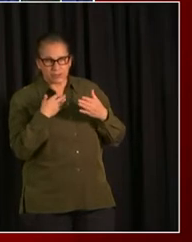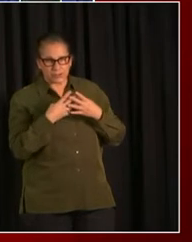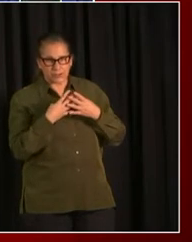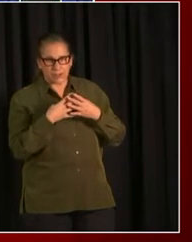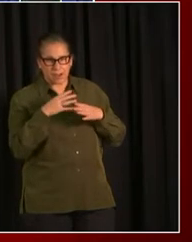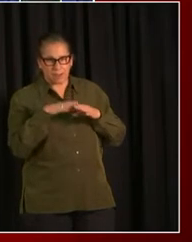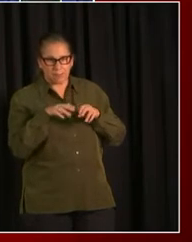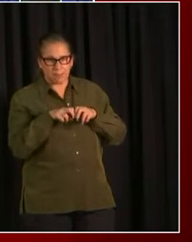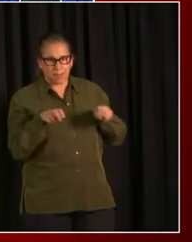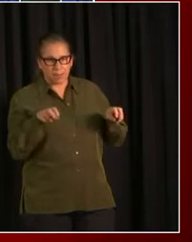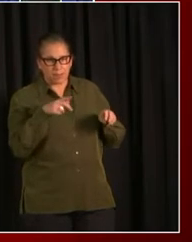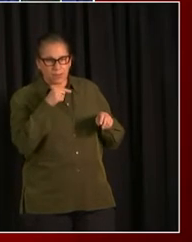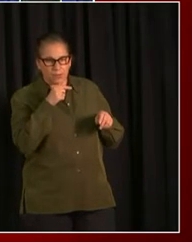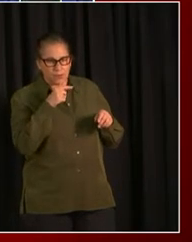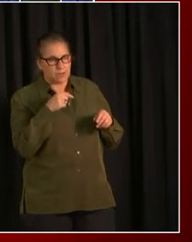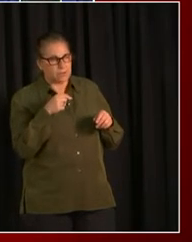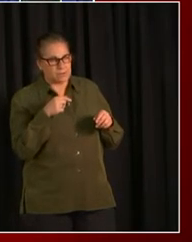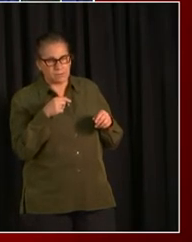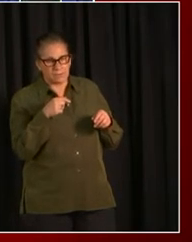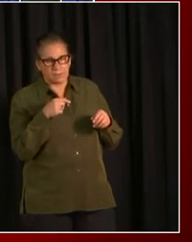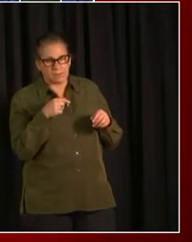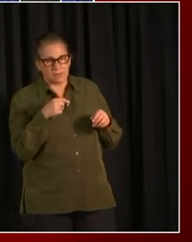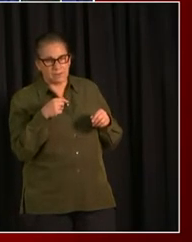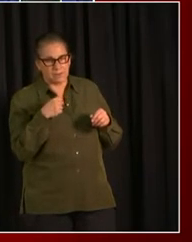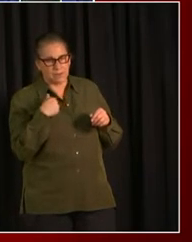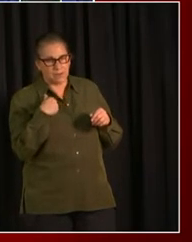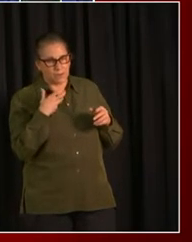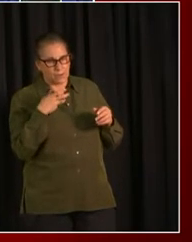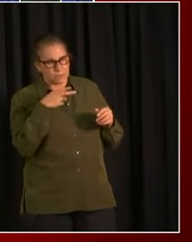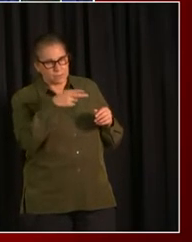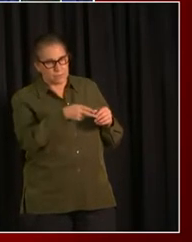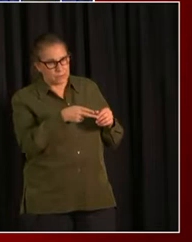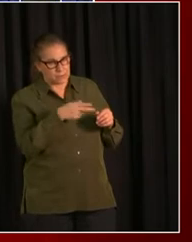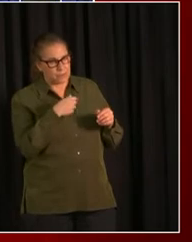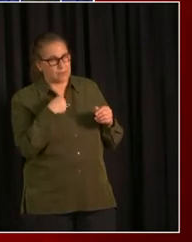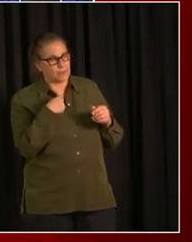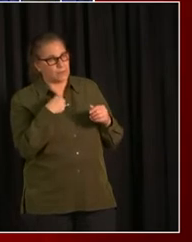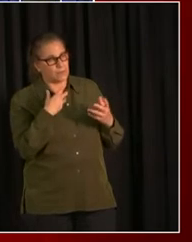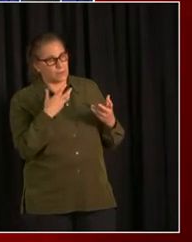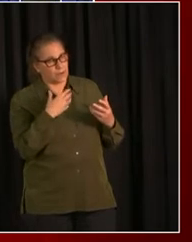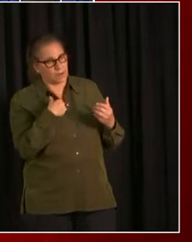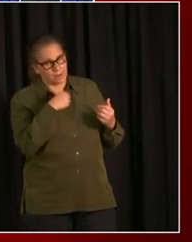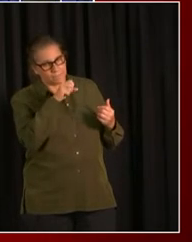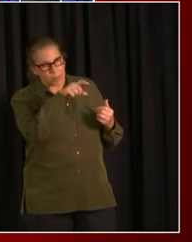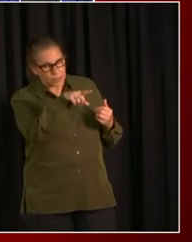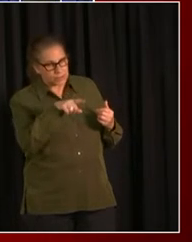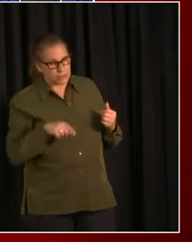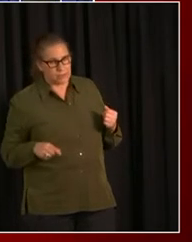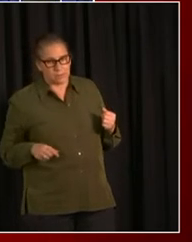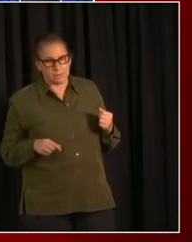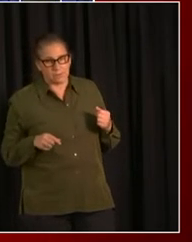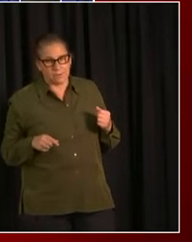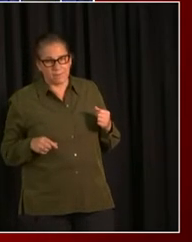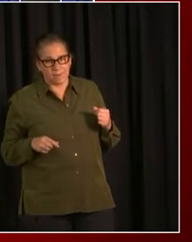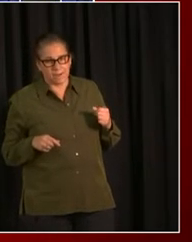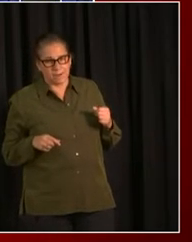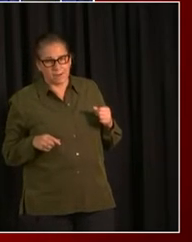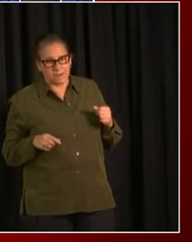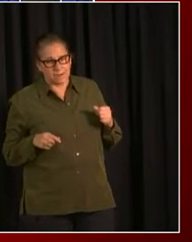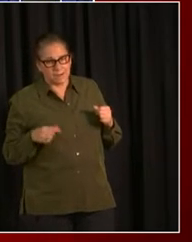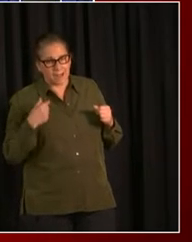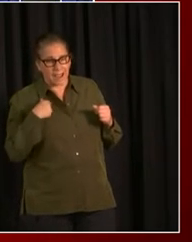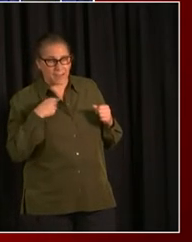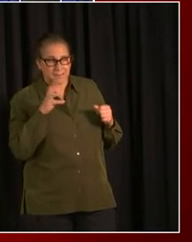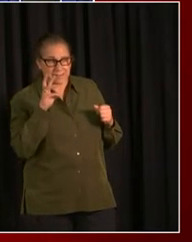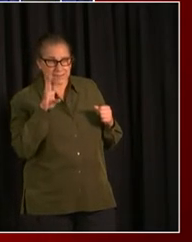a school-related question answered, so I'm going to jump out there with mine. First, I'd like to say I am a